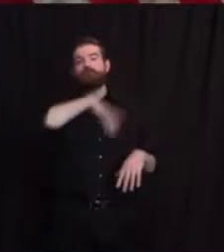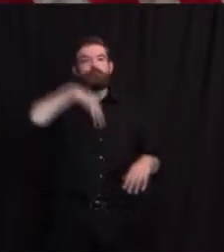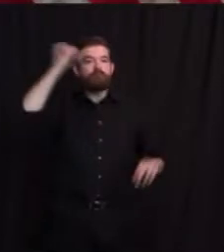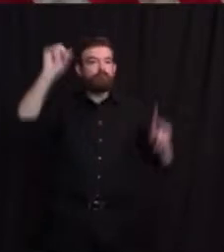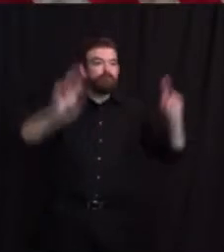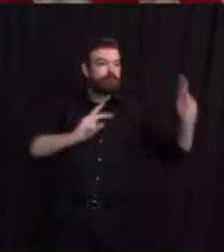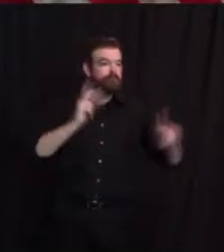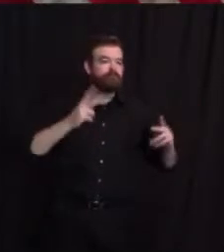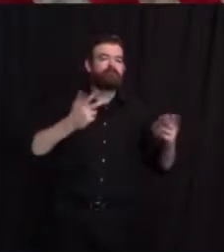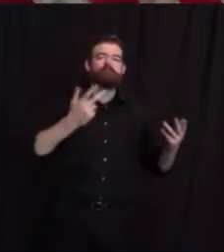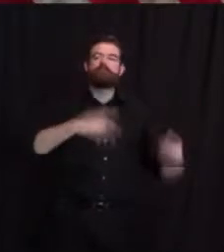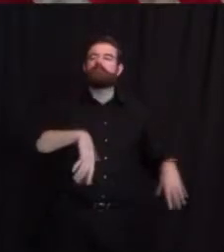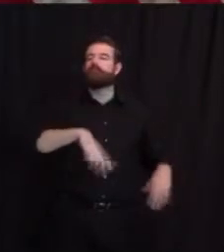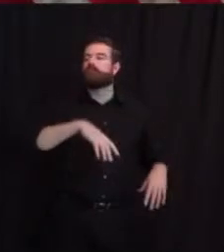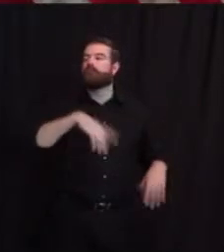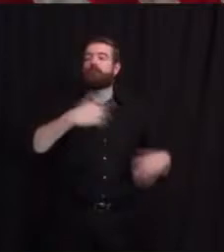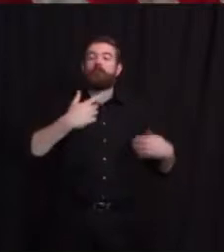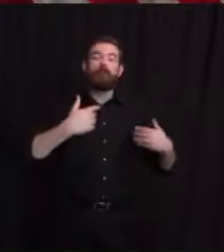of that